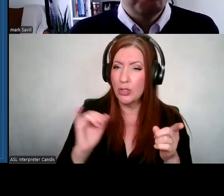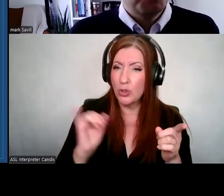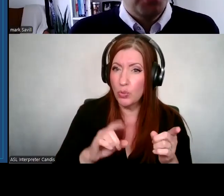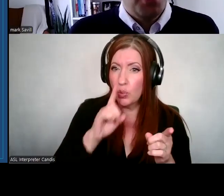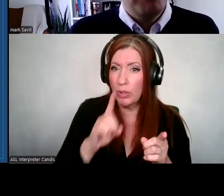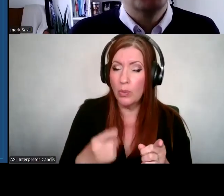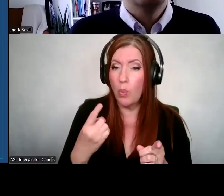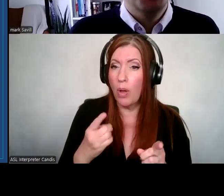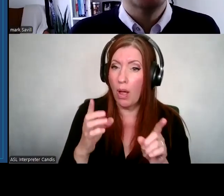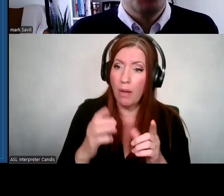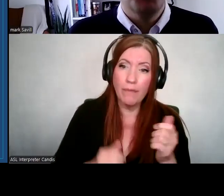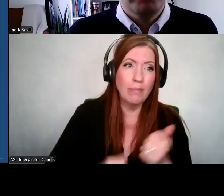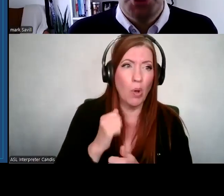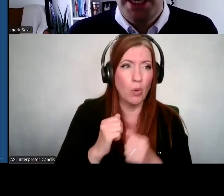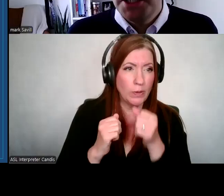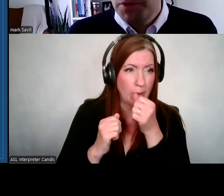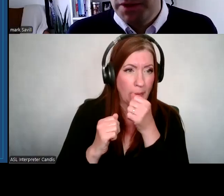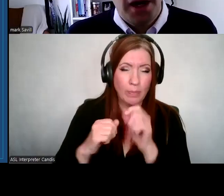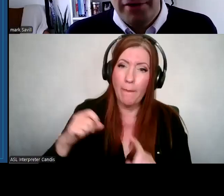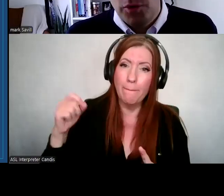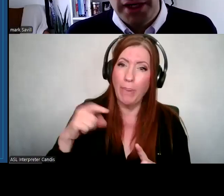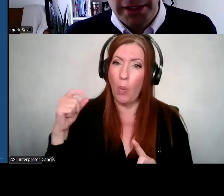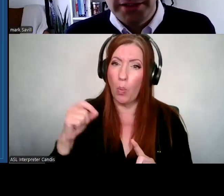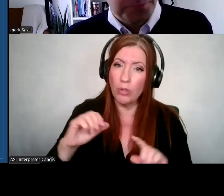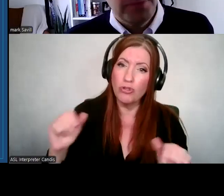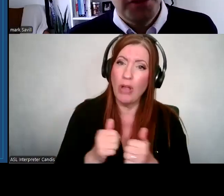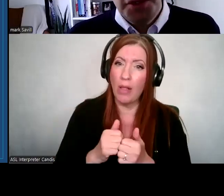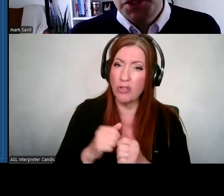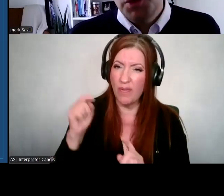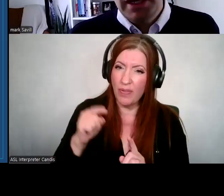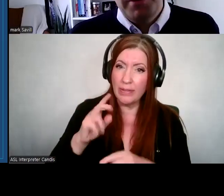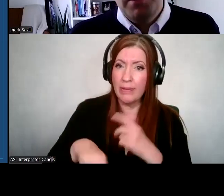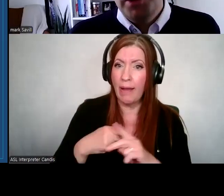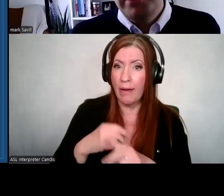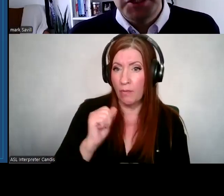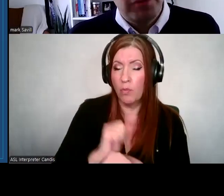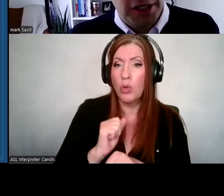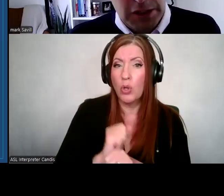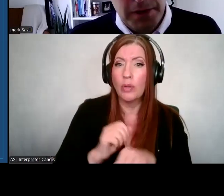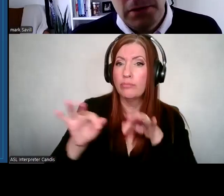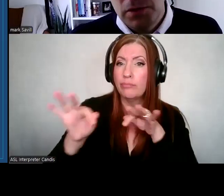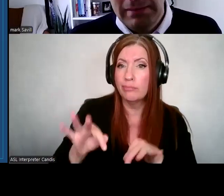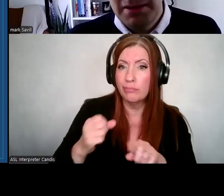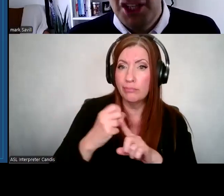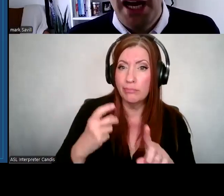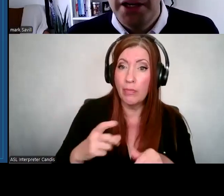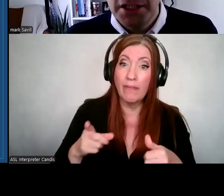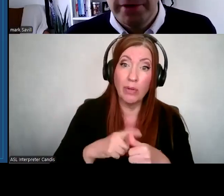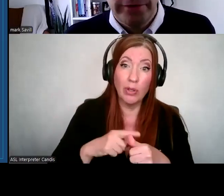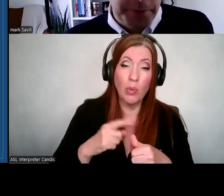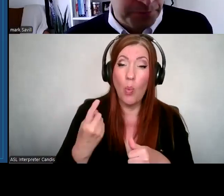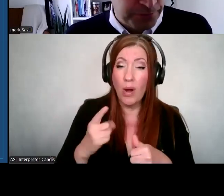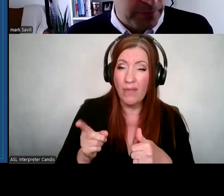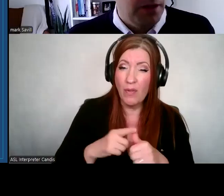most evocative ones as to what the real challenges of doing this kind of work is. So this is talking about one of the first providers we spoke to, talking about some of the challenges